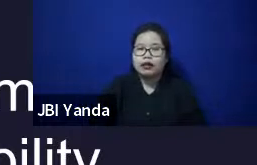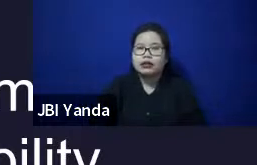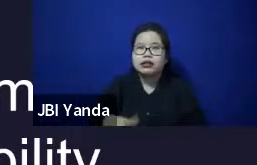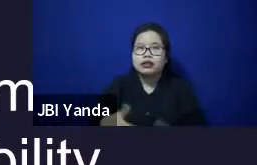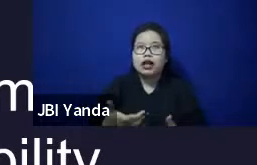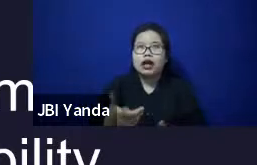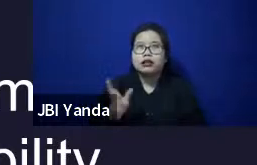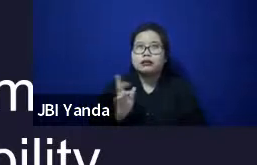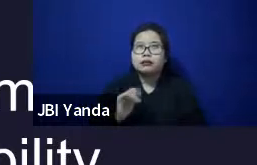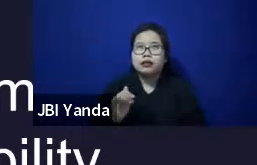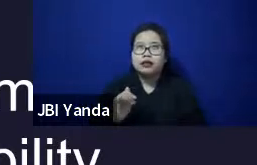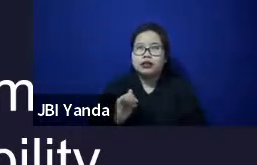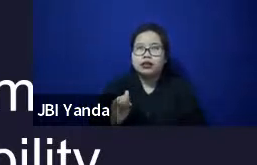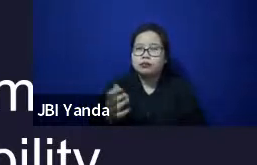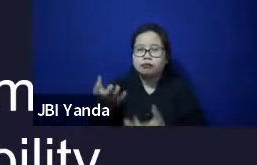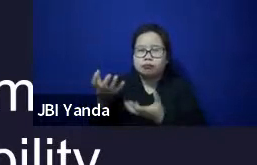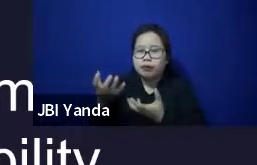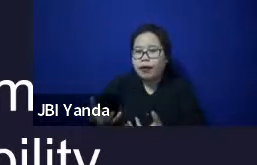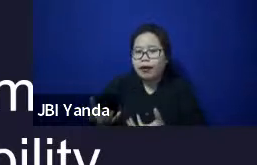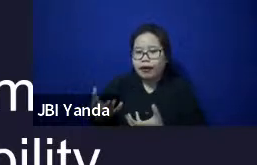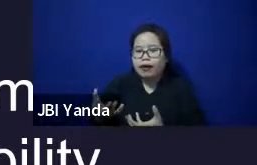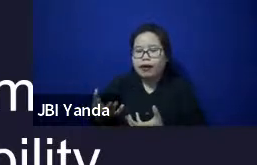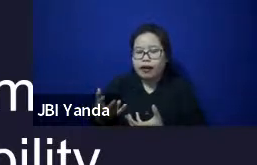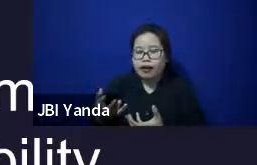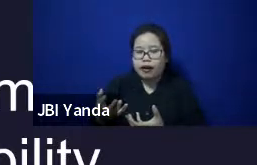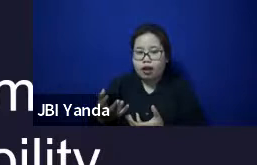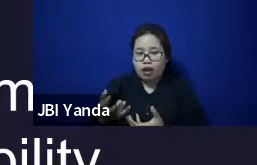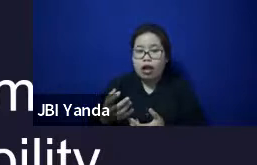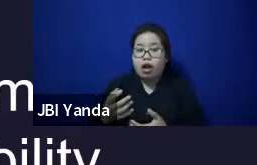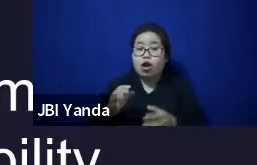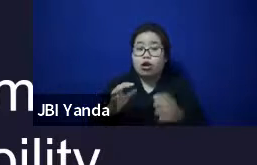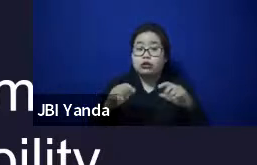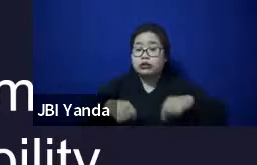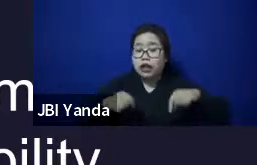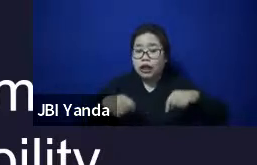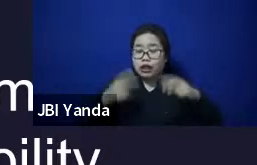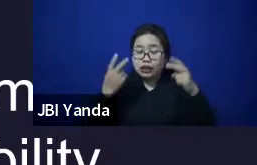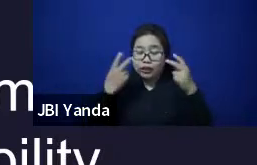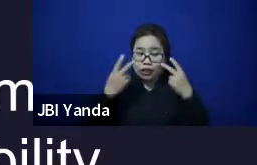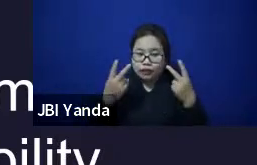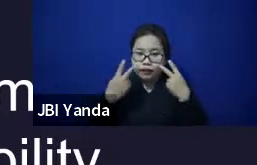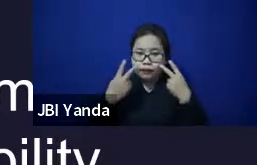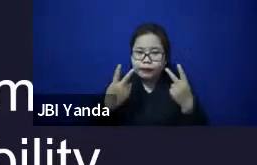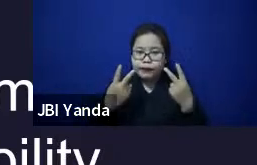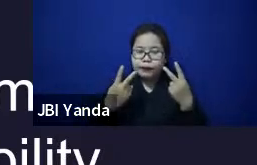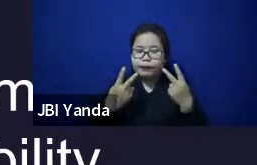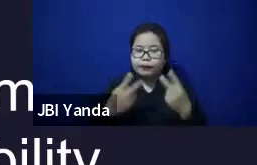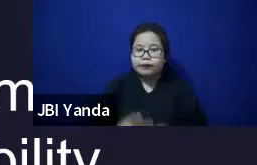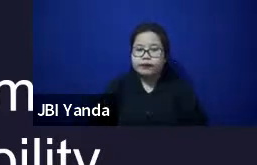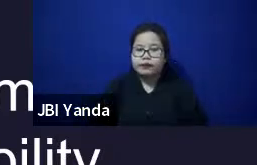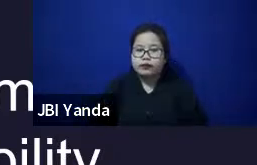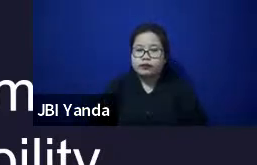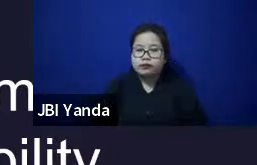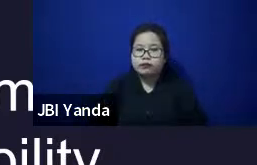What we say today is people with disabilities aren't sick.